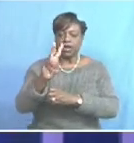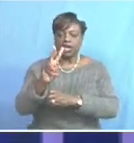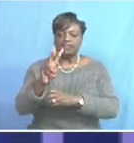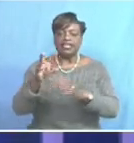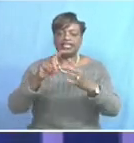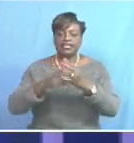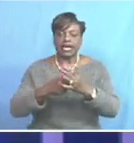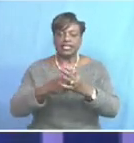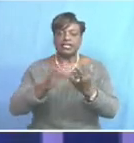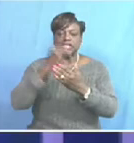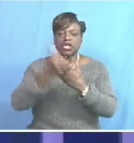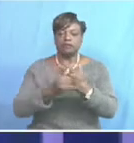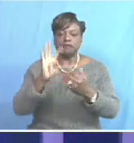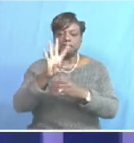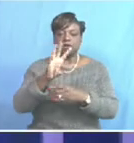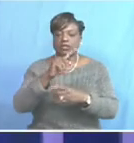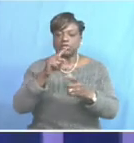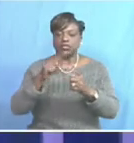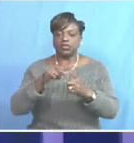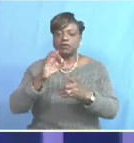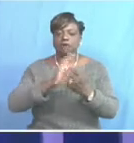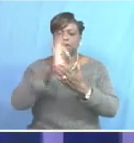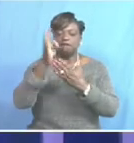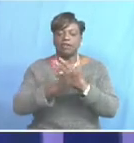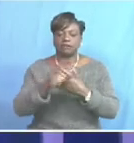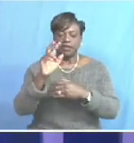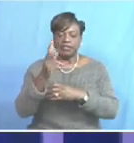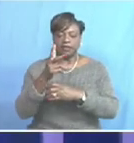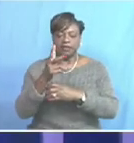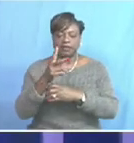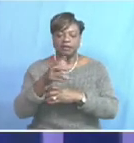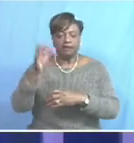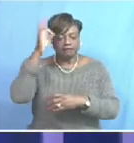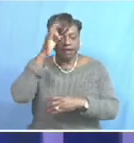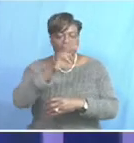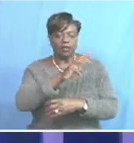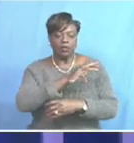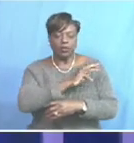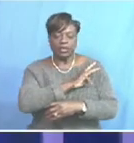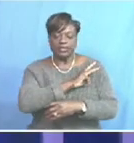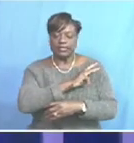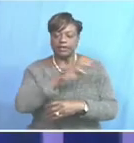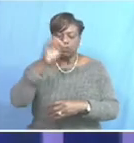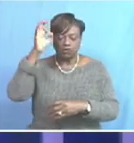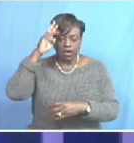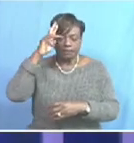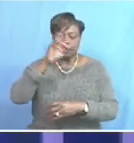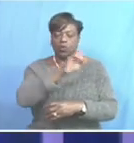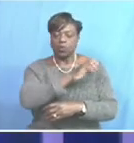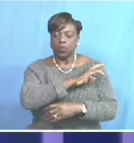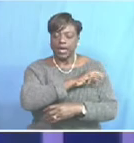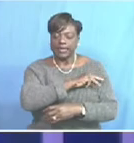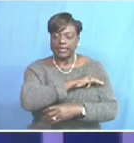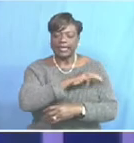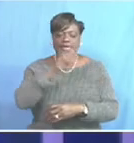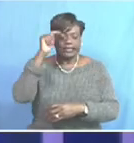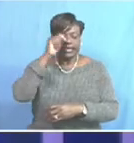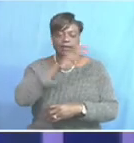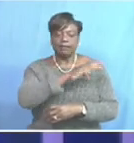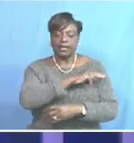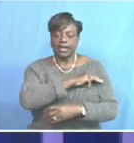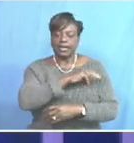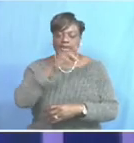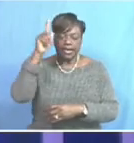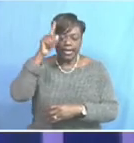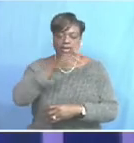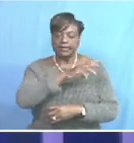runs until February 3rd. Speakers include Sir Franklin Wilson, Raymond Winder, Tanya McCartney, and Lincoln Deal. While Deal gave